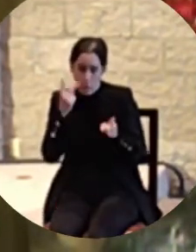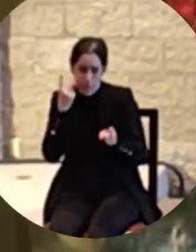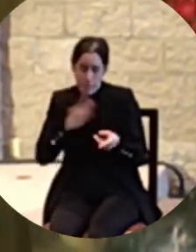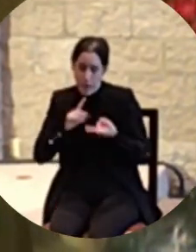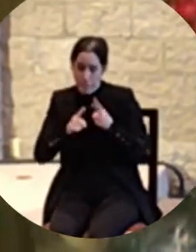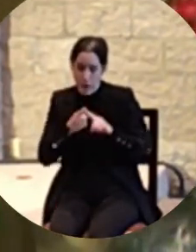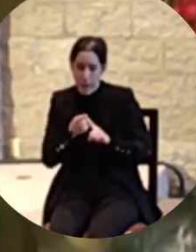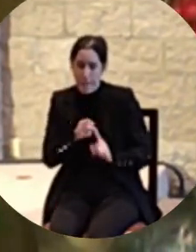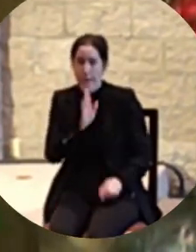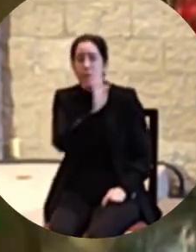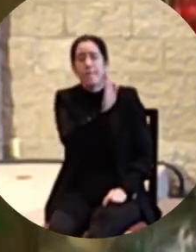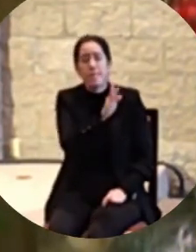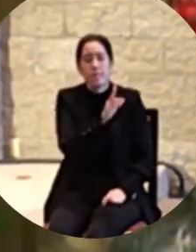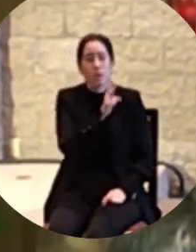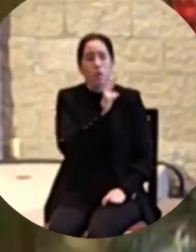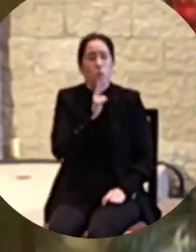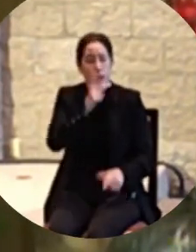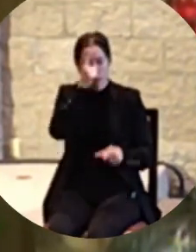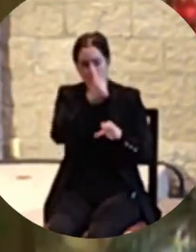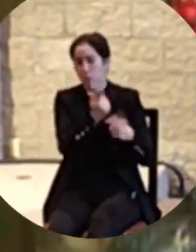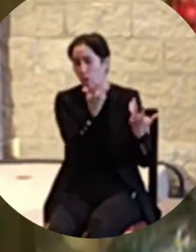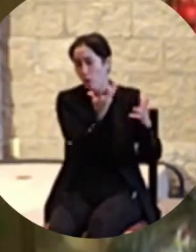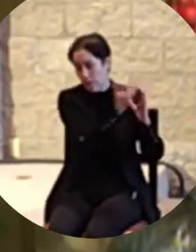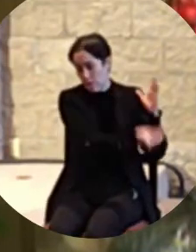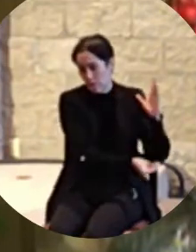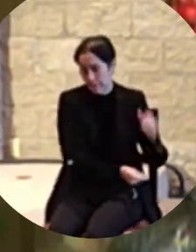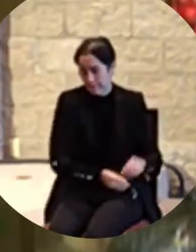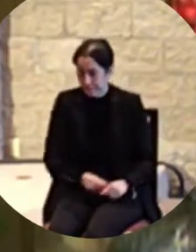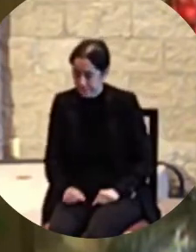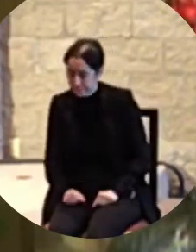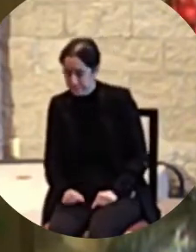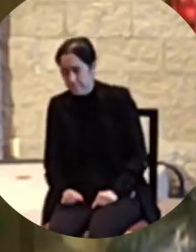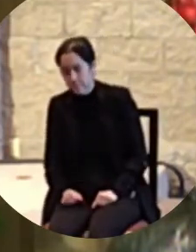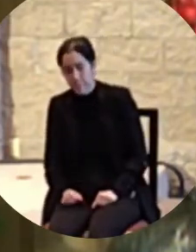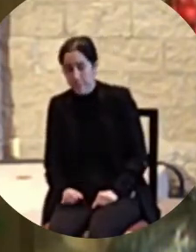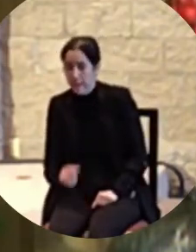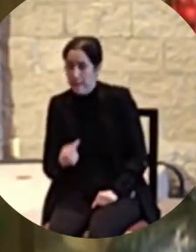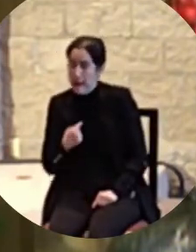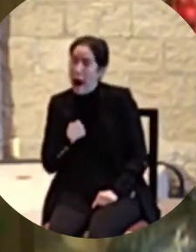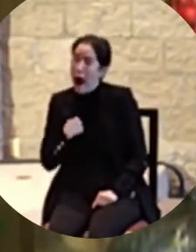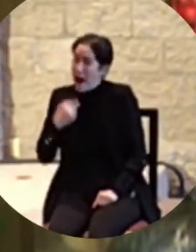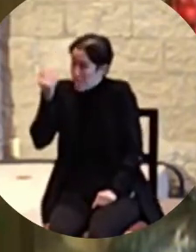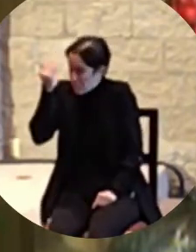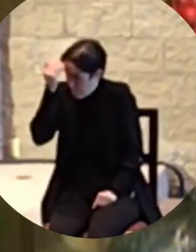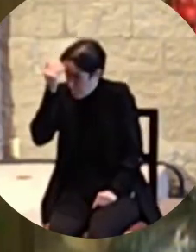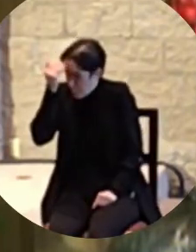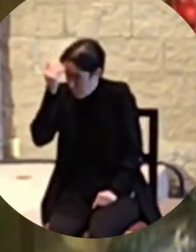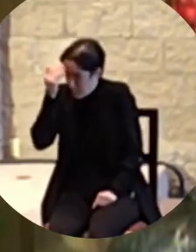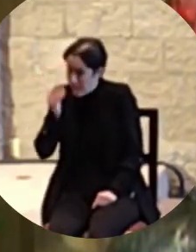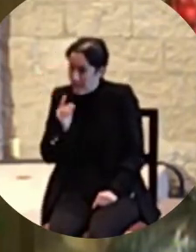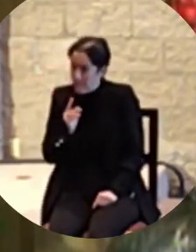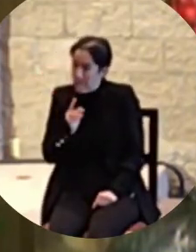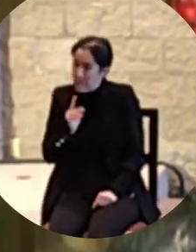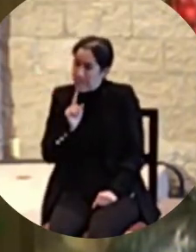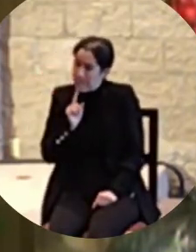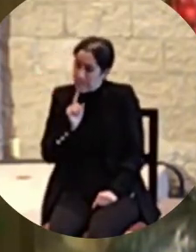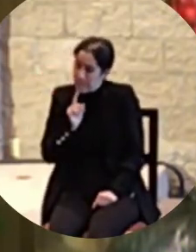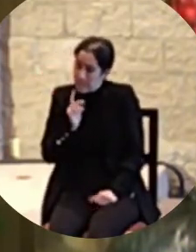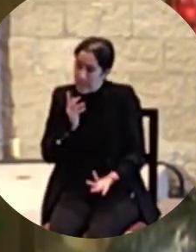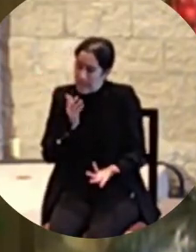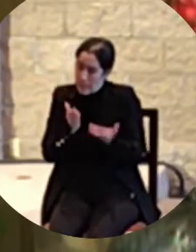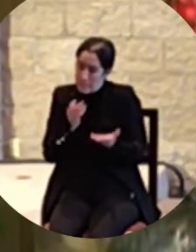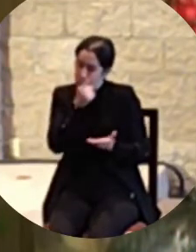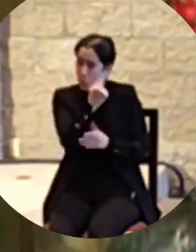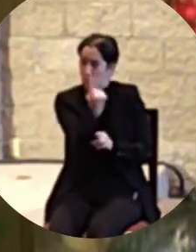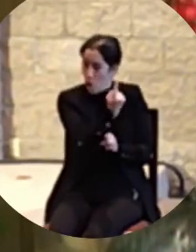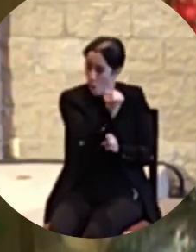twin brother had preceded him in death. You know, so I knew that he was probably alone with the exception of his care team